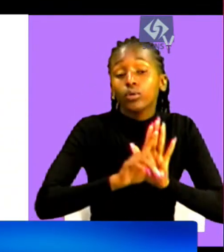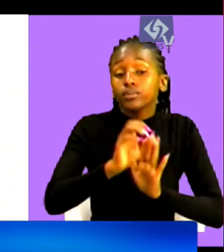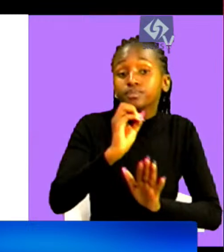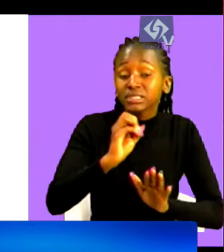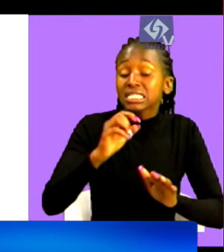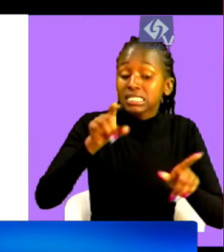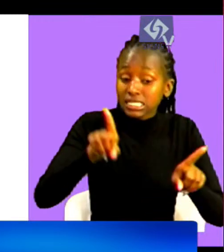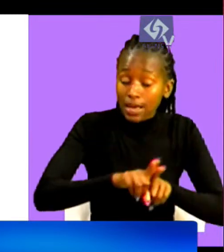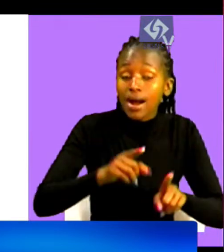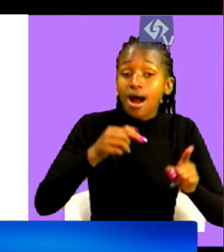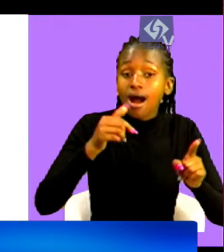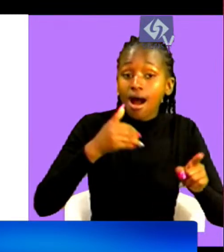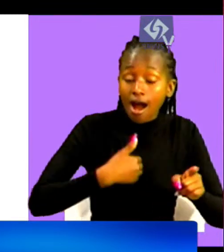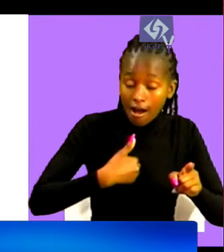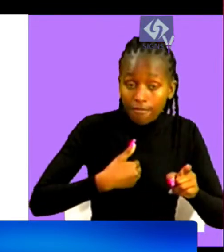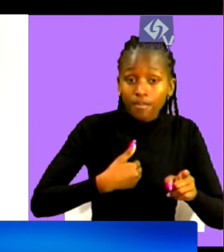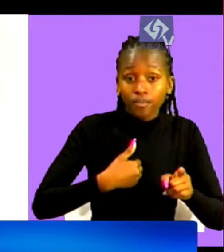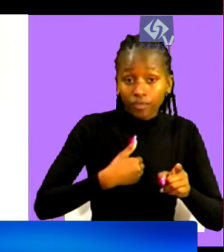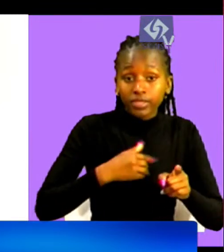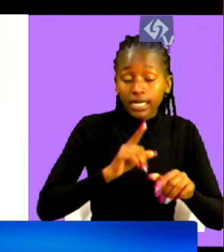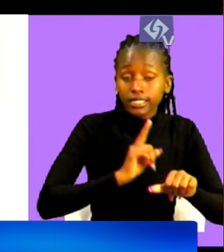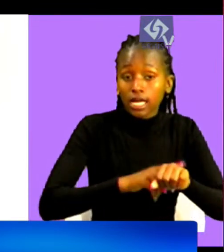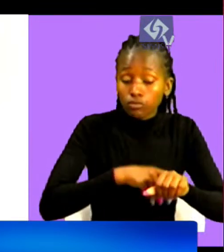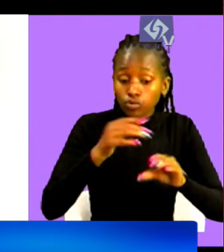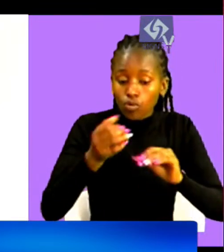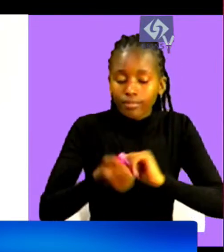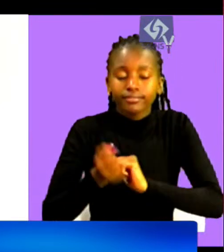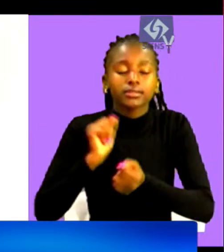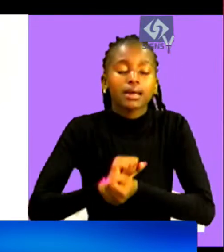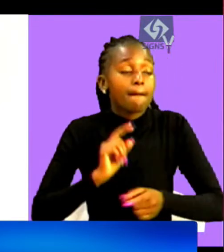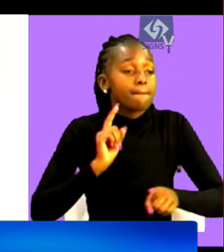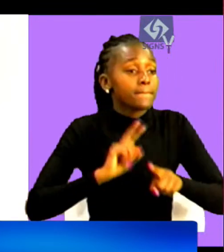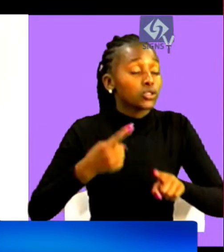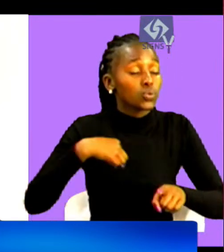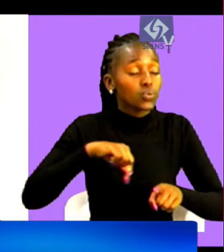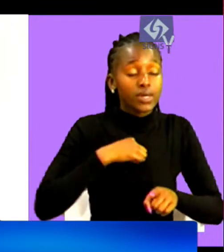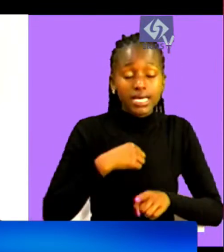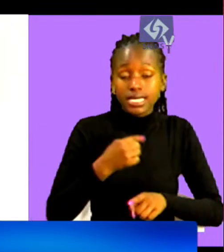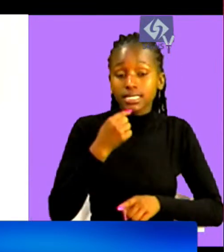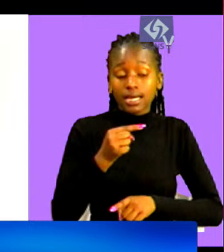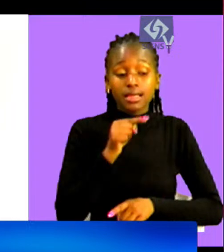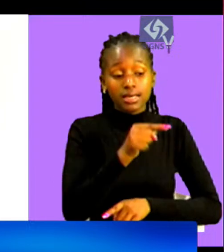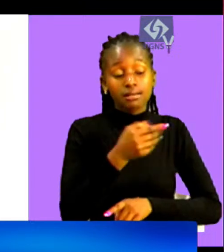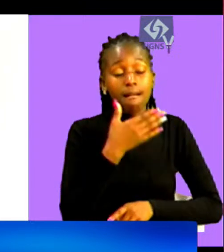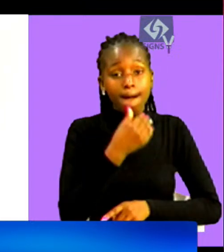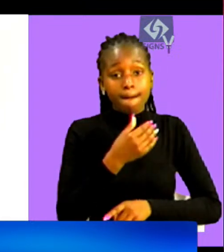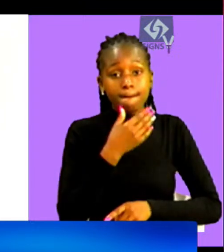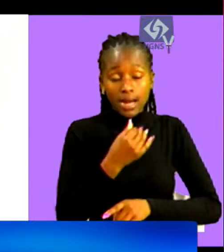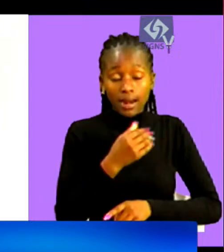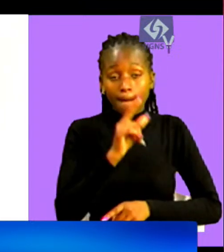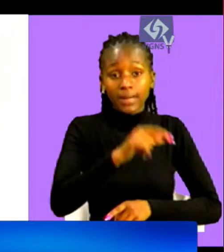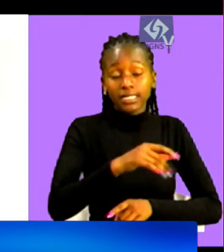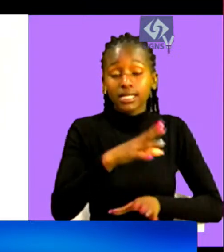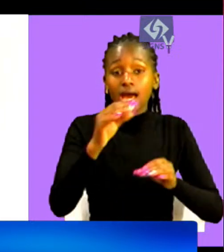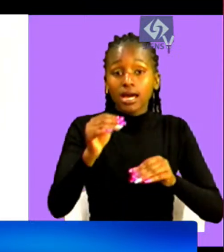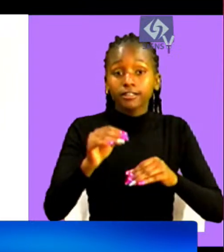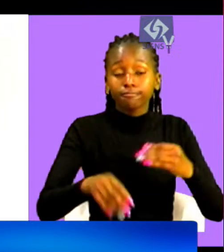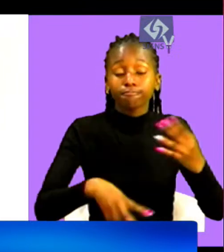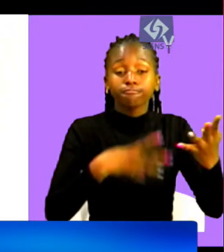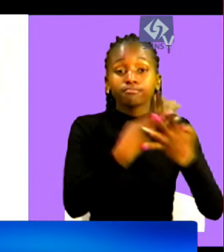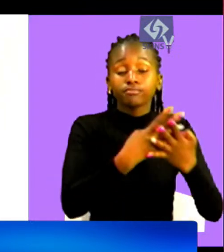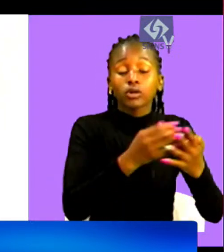of the foregoing, in respect to count 2, I hereby sentence the accused person to 12 months